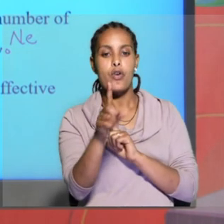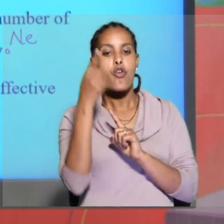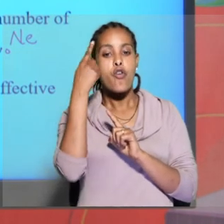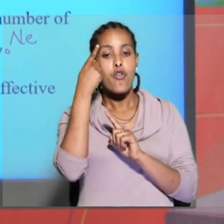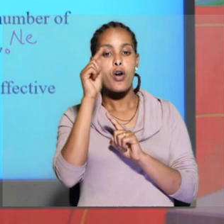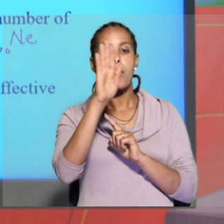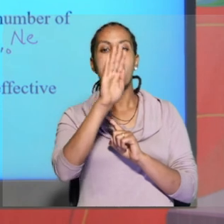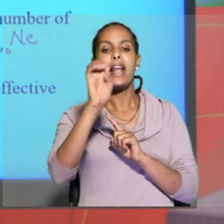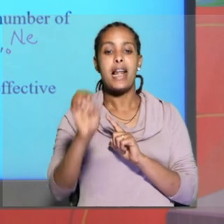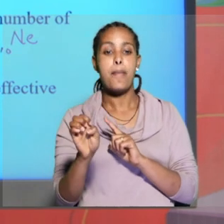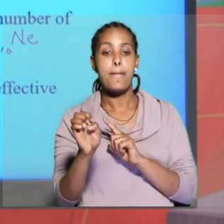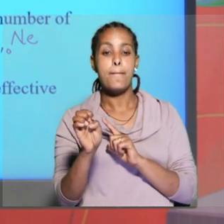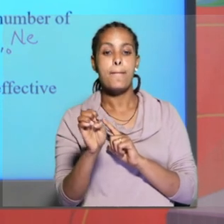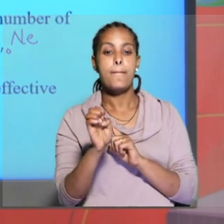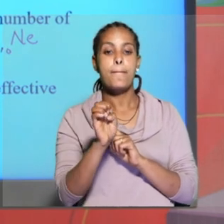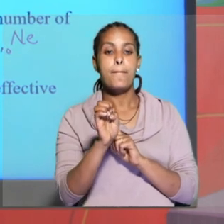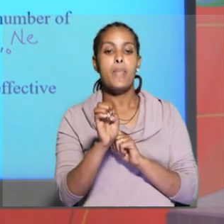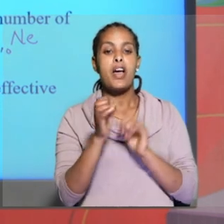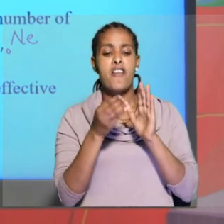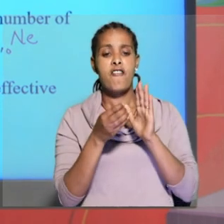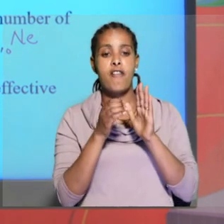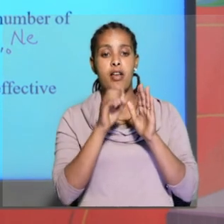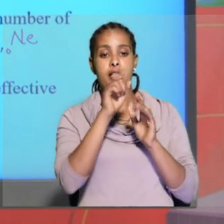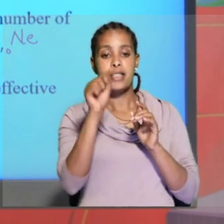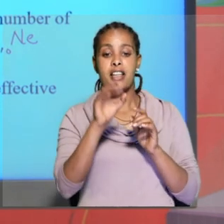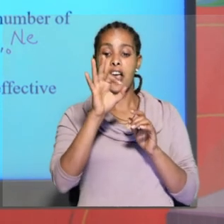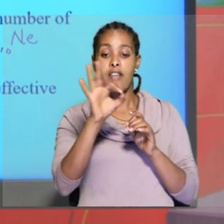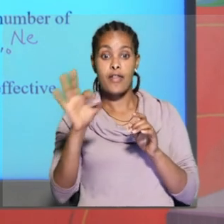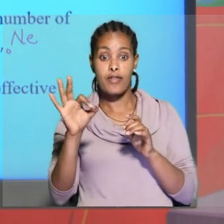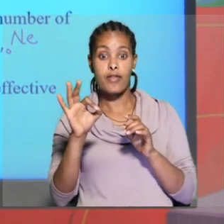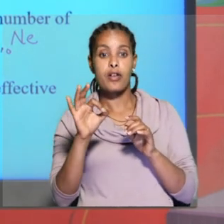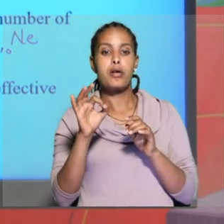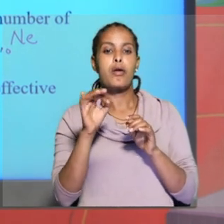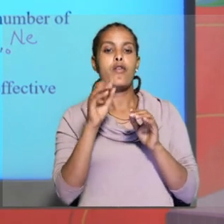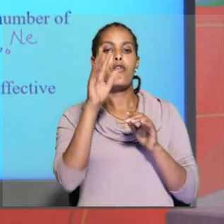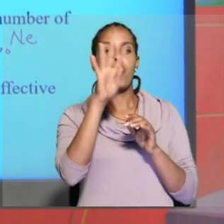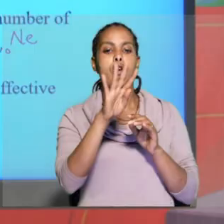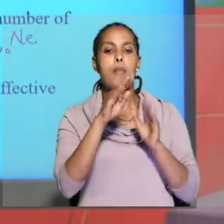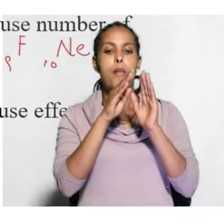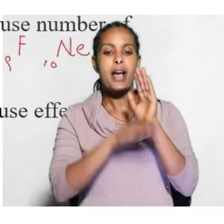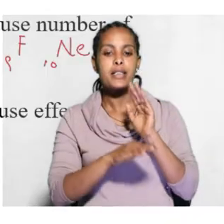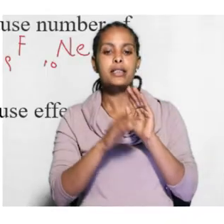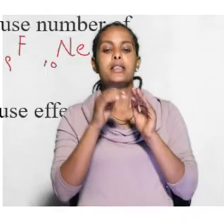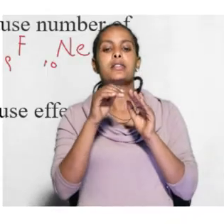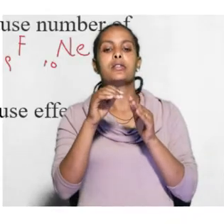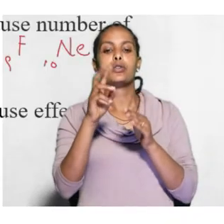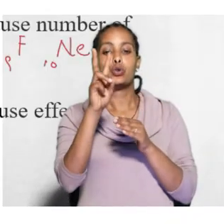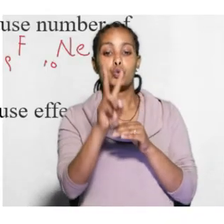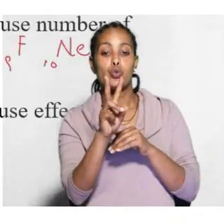For beryllium, that defective is nuclear charge 4 minus shielding electron